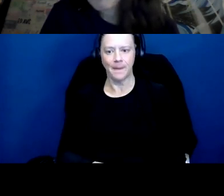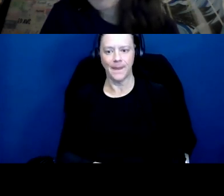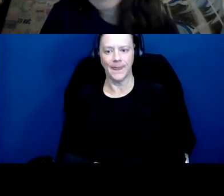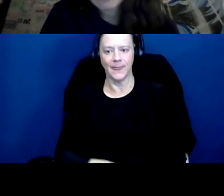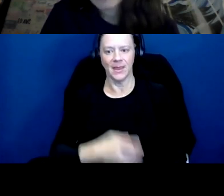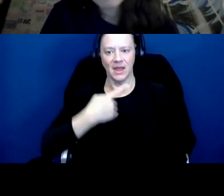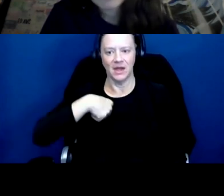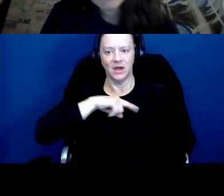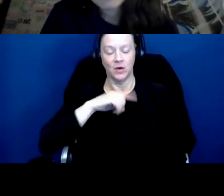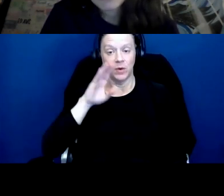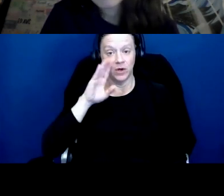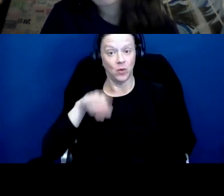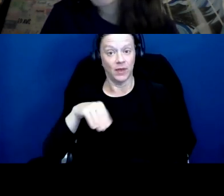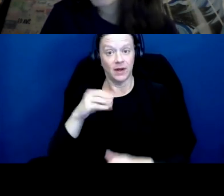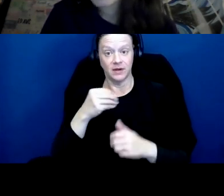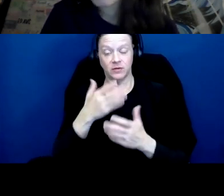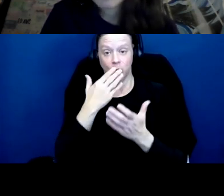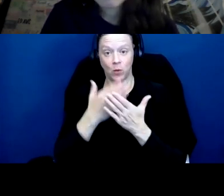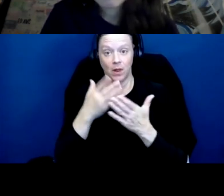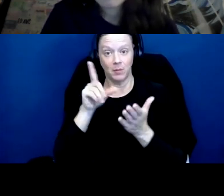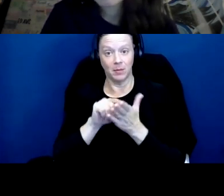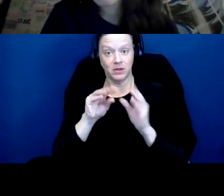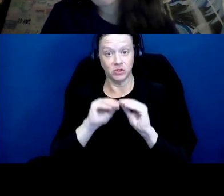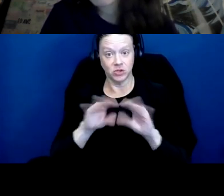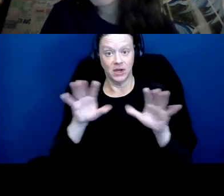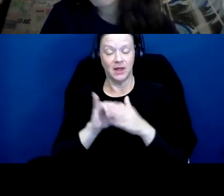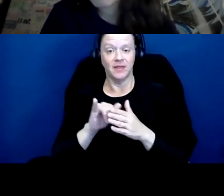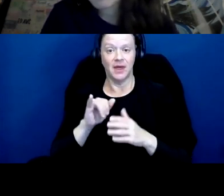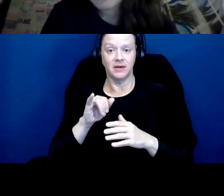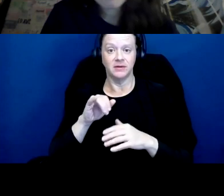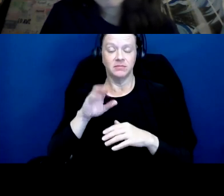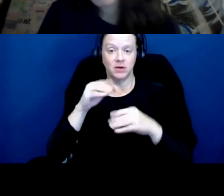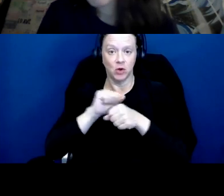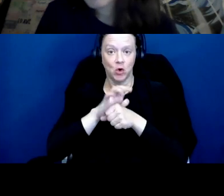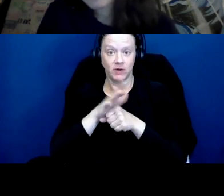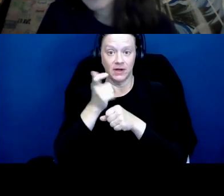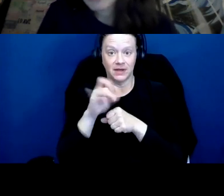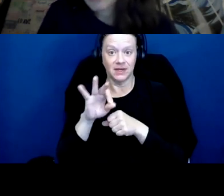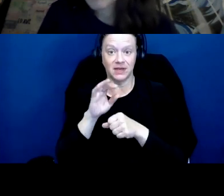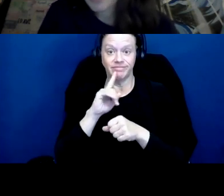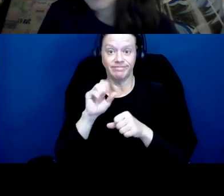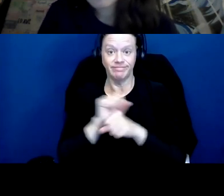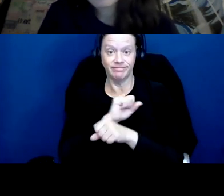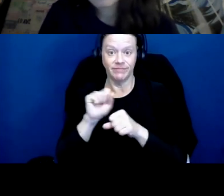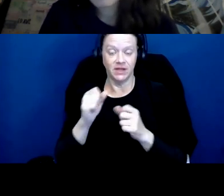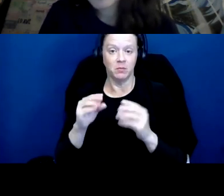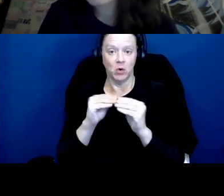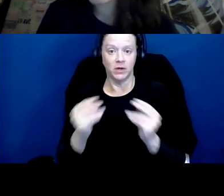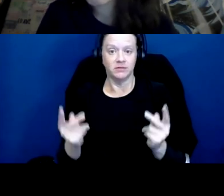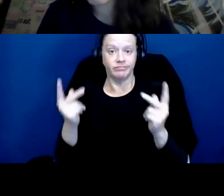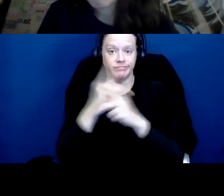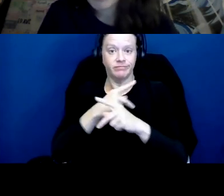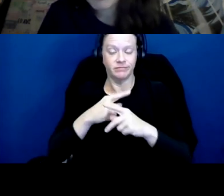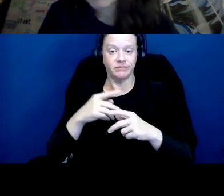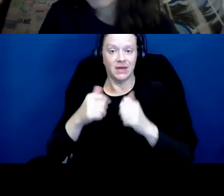well published, that COVID-19 is more dangerous for individuals with developmental disabilities. We don't fully understand why. So this is why it's